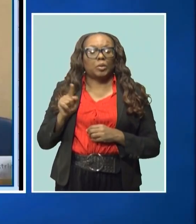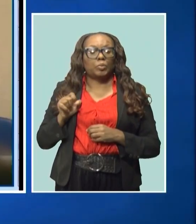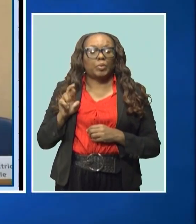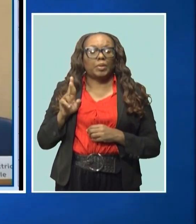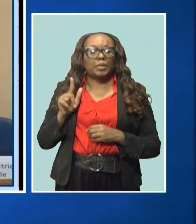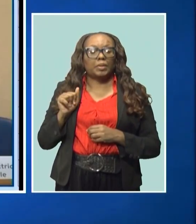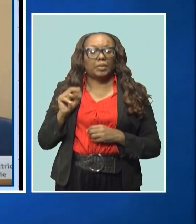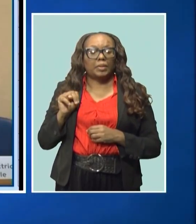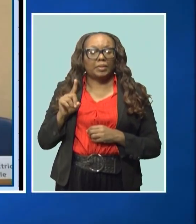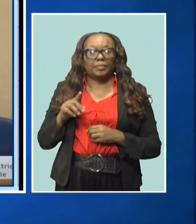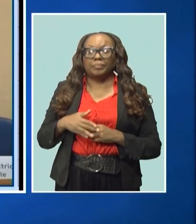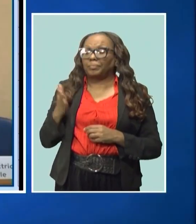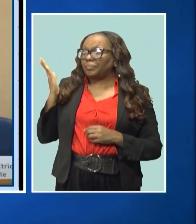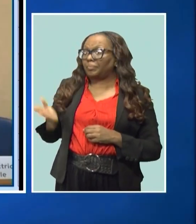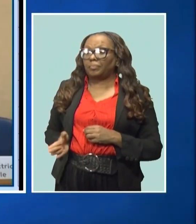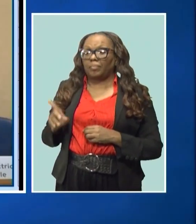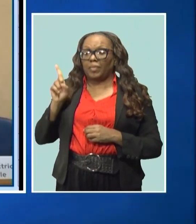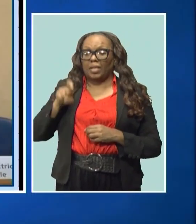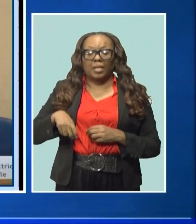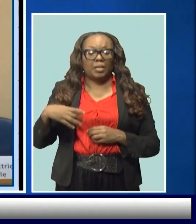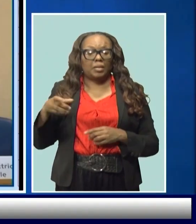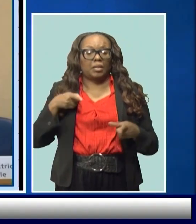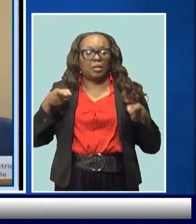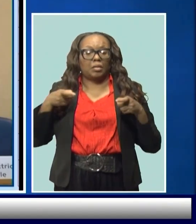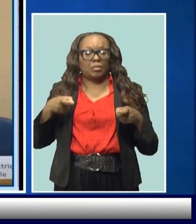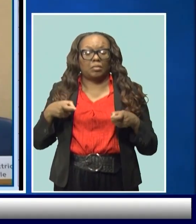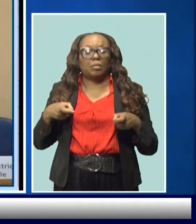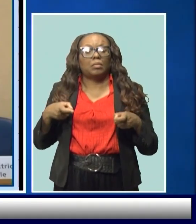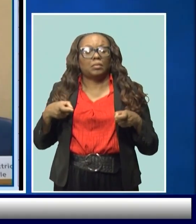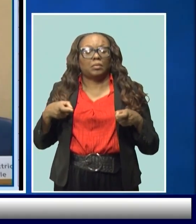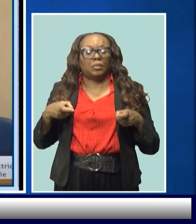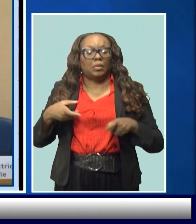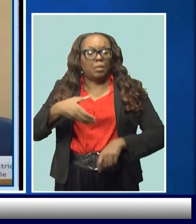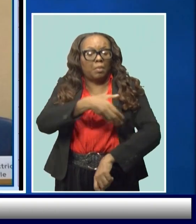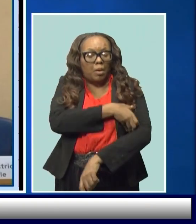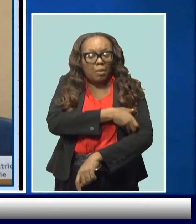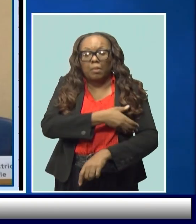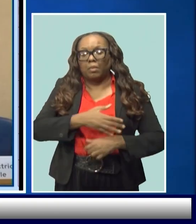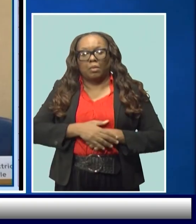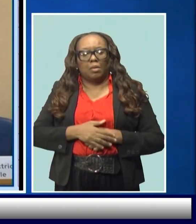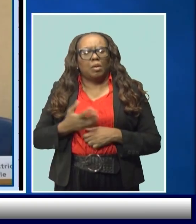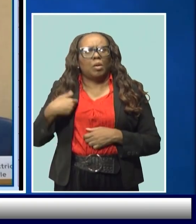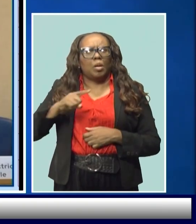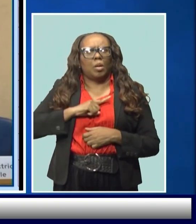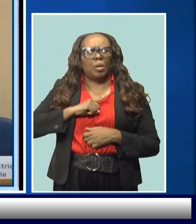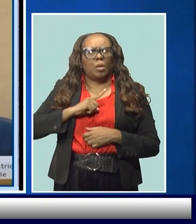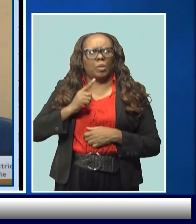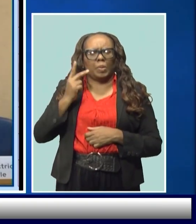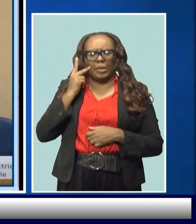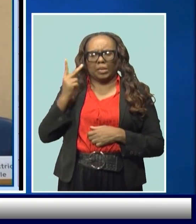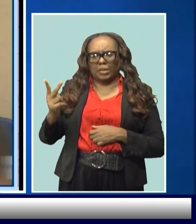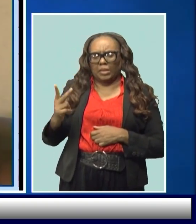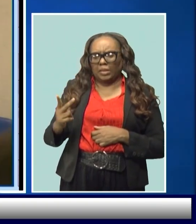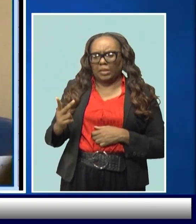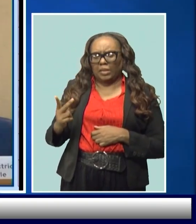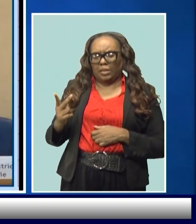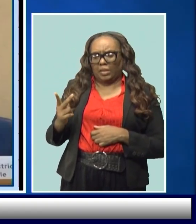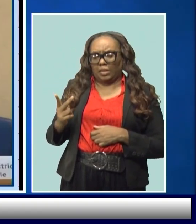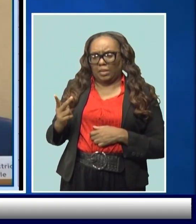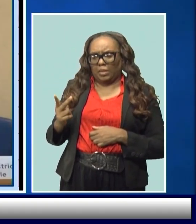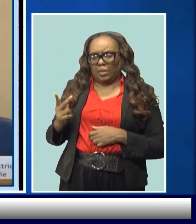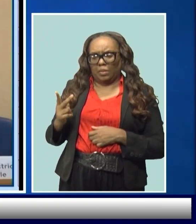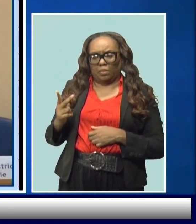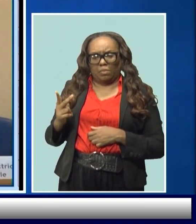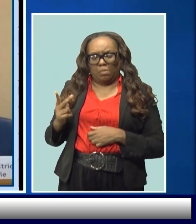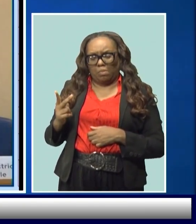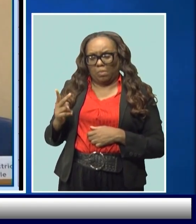power imbalances and divergent interests that continue to promote an agenda for the few and not